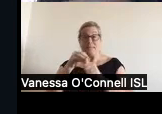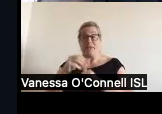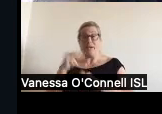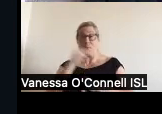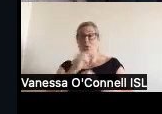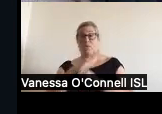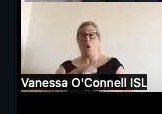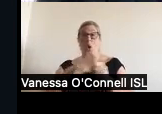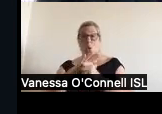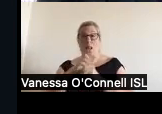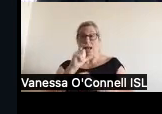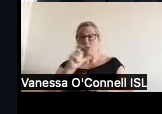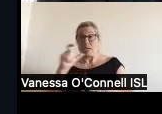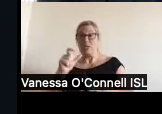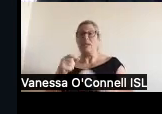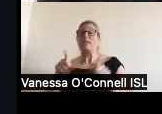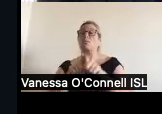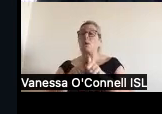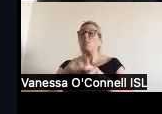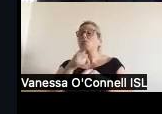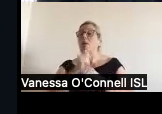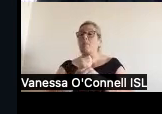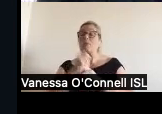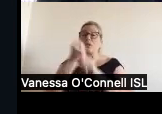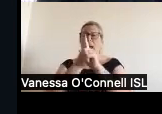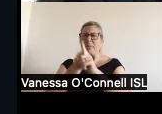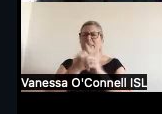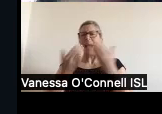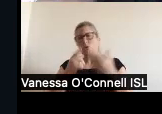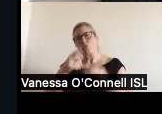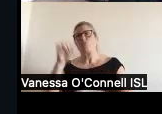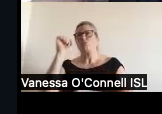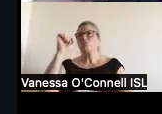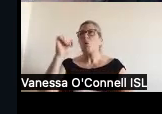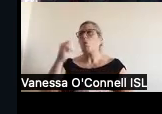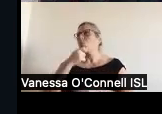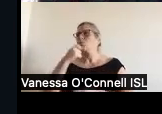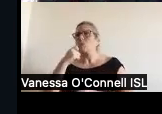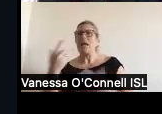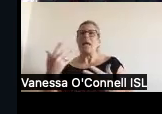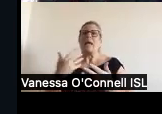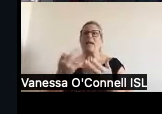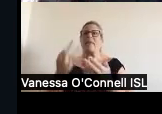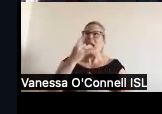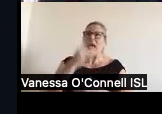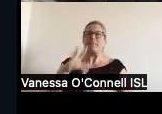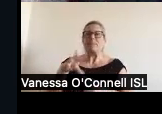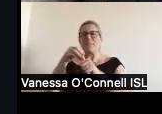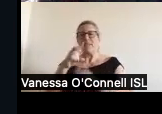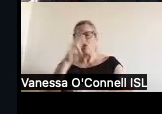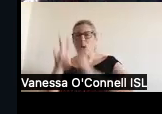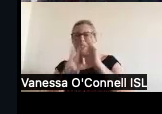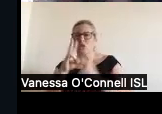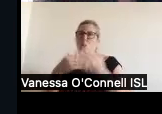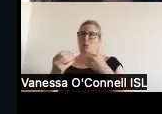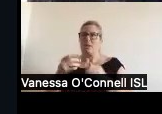some exercises around like canvassing, how to successfully canvass on a door, what to do if you get asked specific questions. And then we usually go